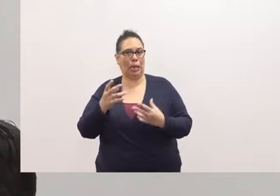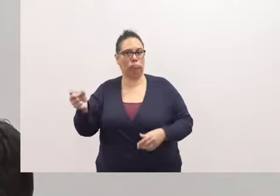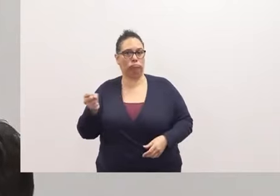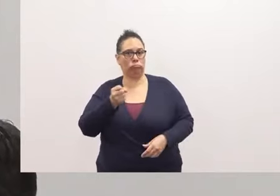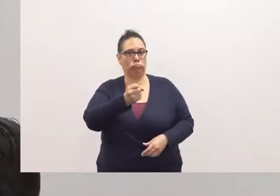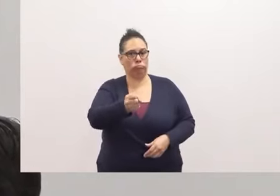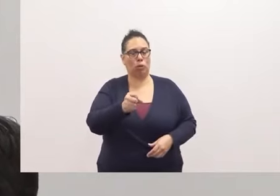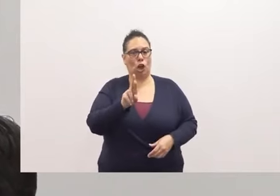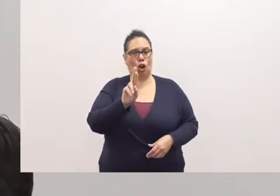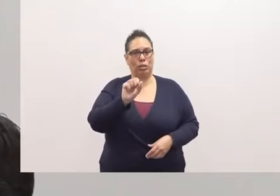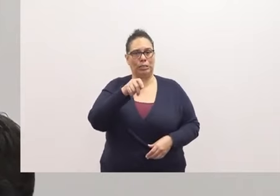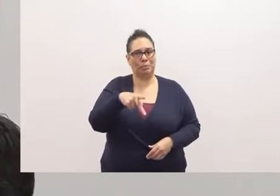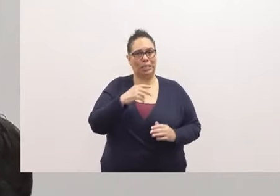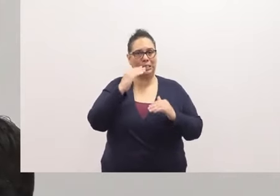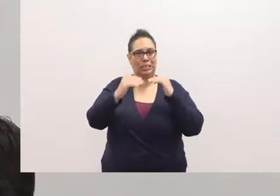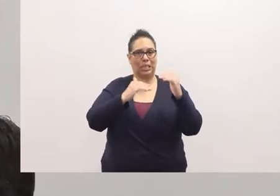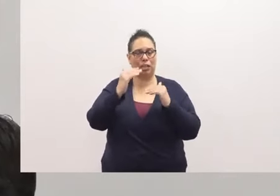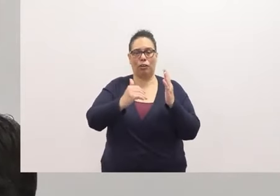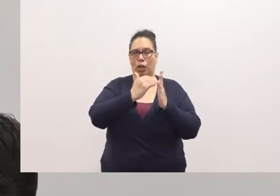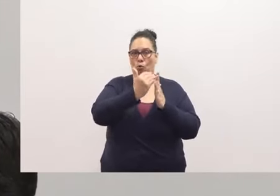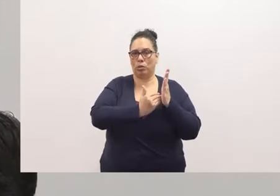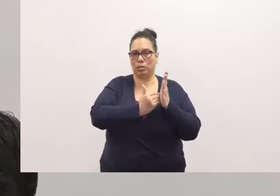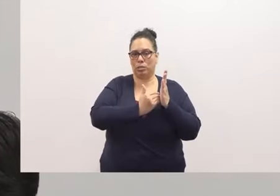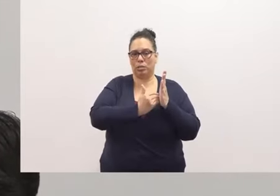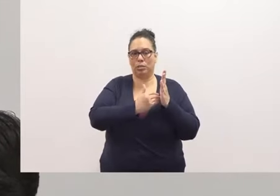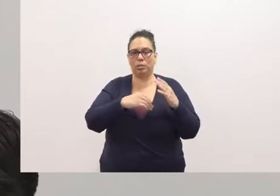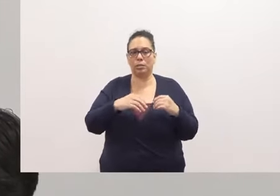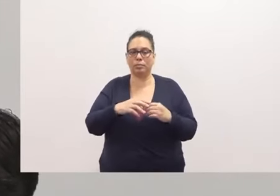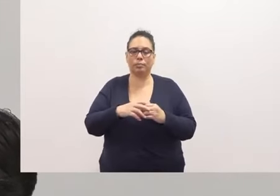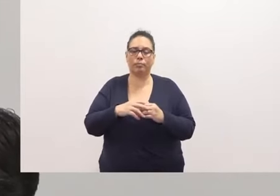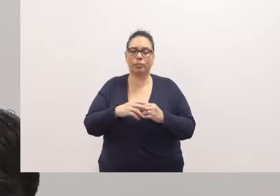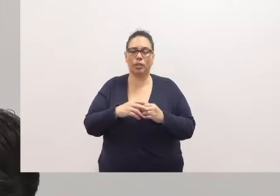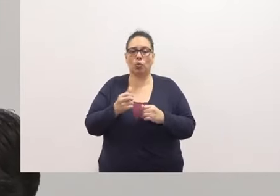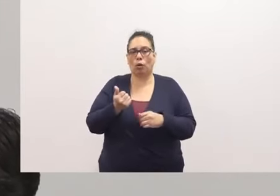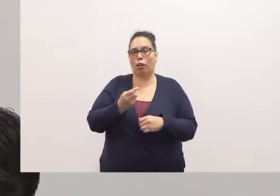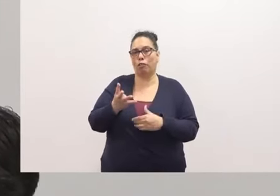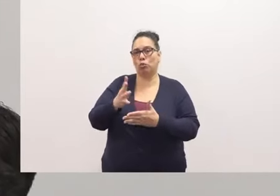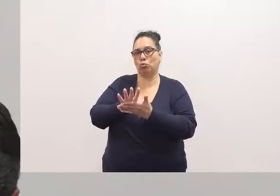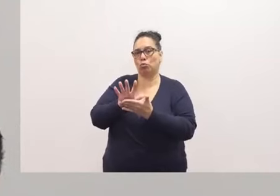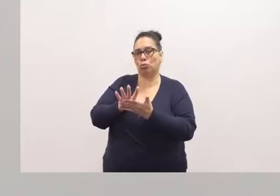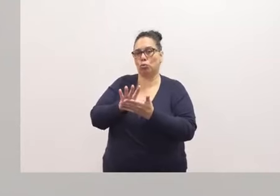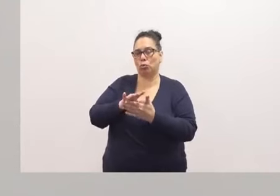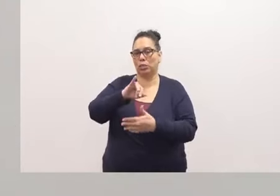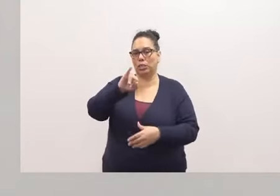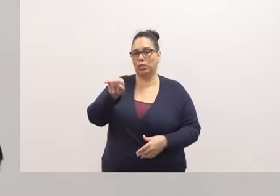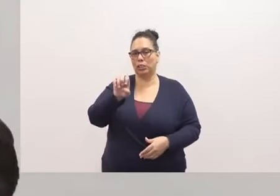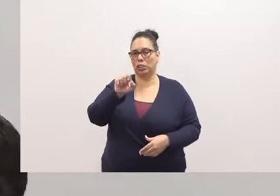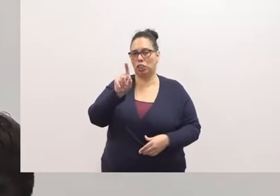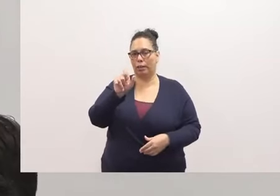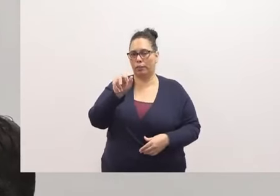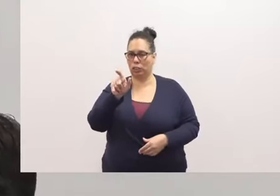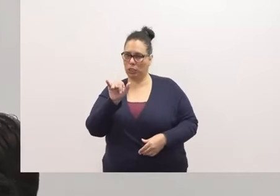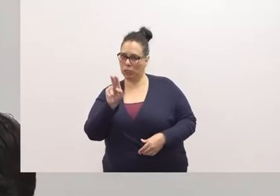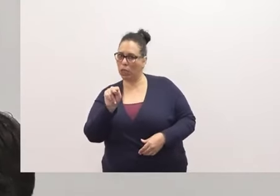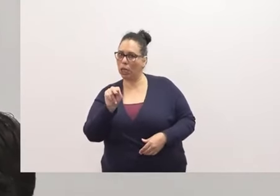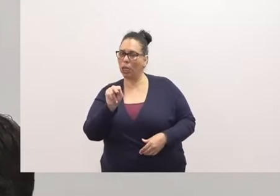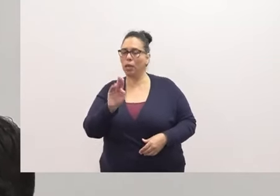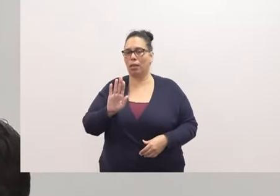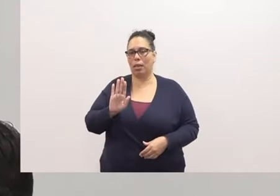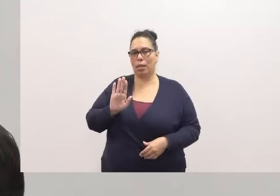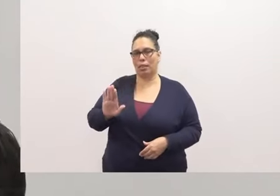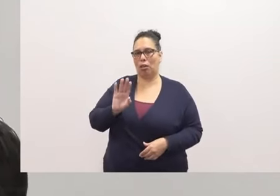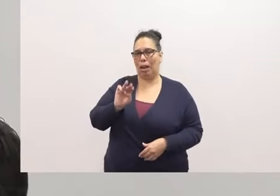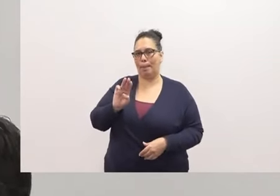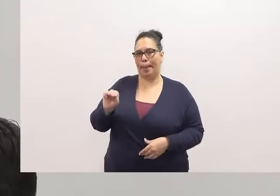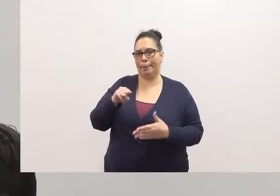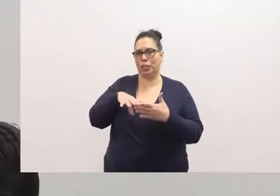students into accelerated courses as well. And we have a few schools, Jefferson comes to mind, that even their